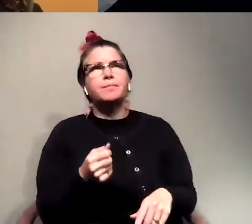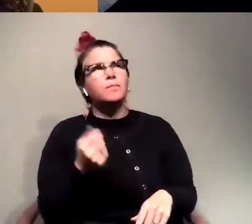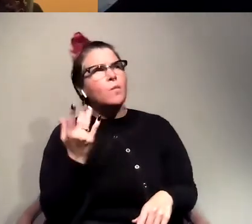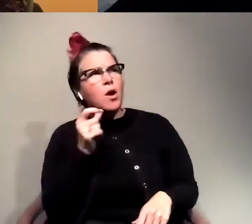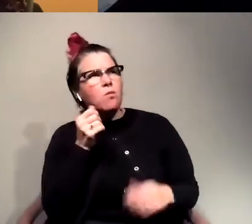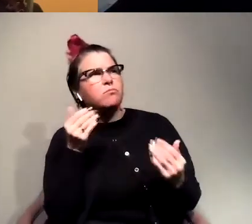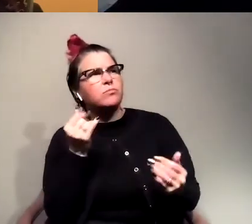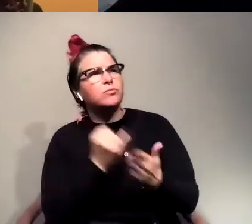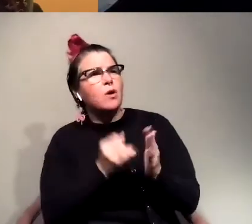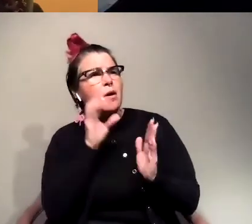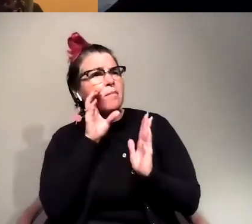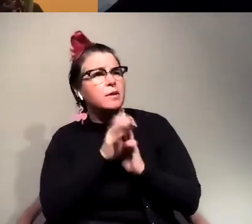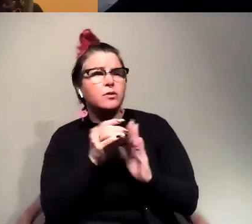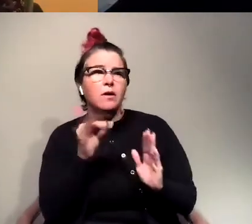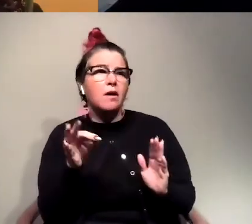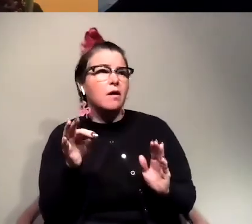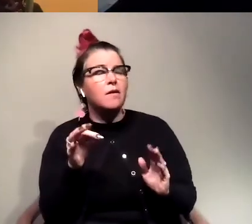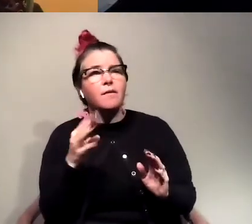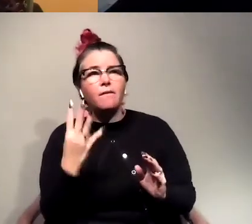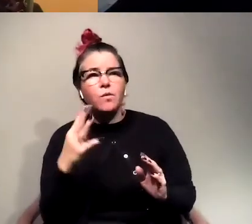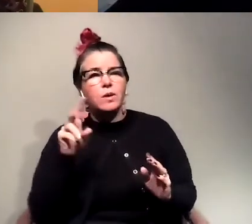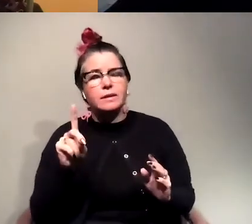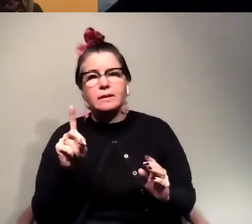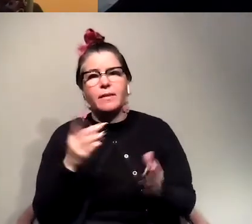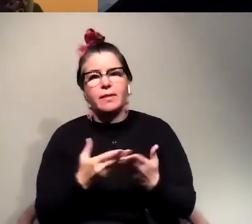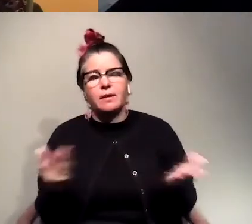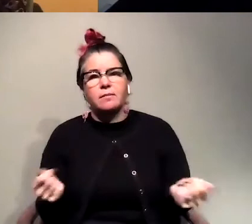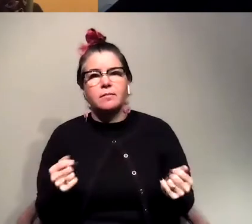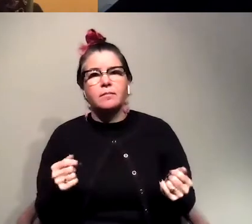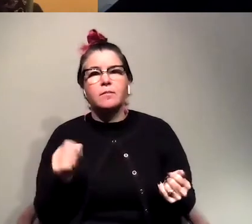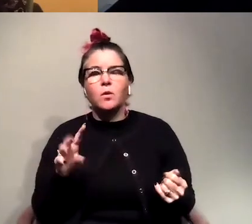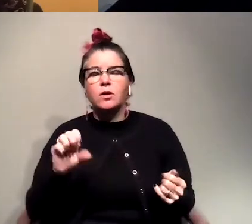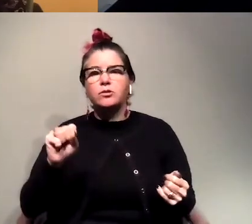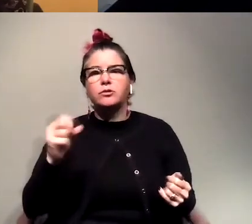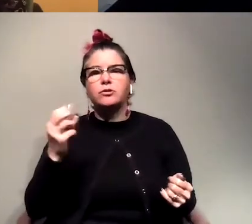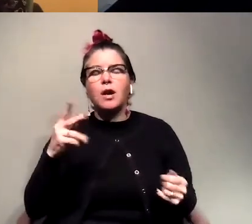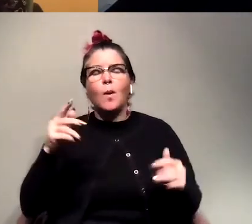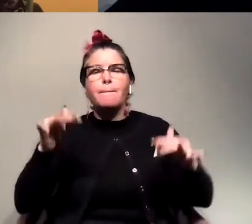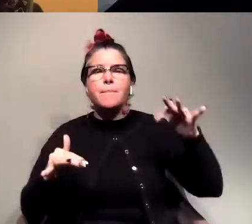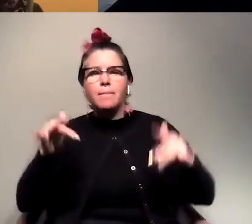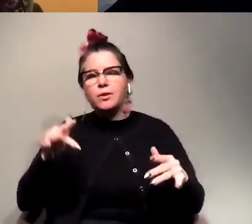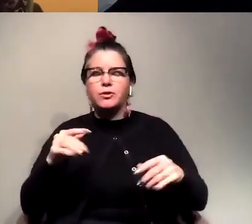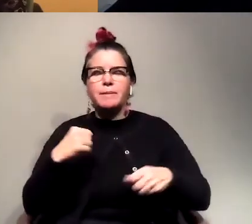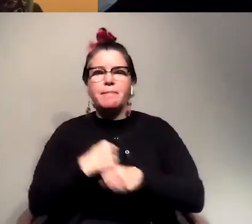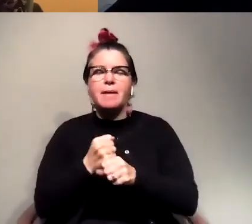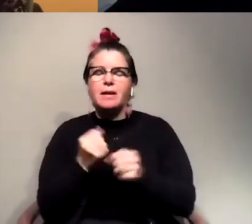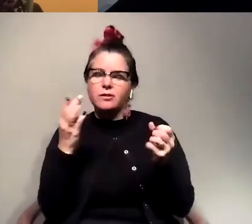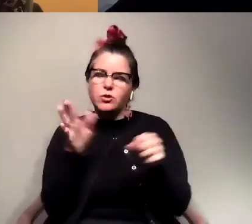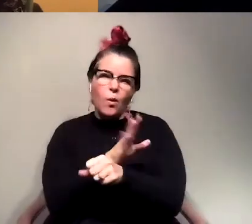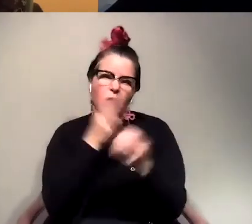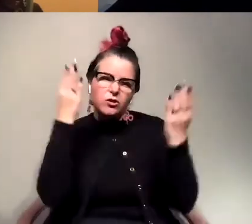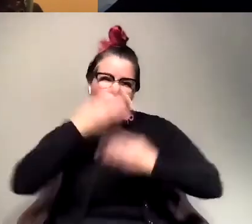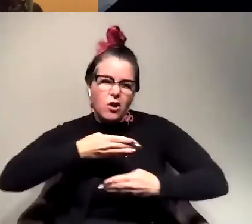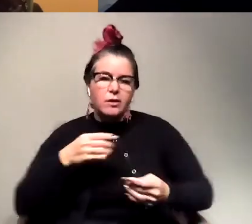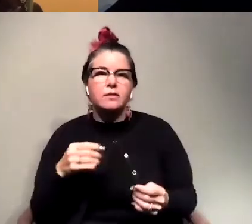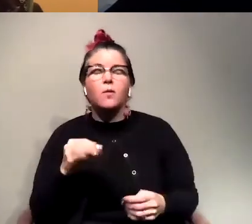draw a picture of a four-dimensional object, or shadow puppetry performed in complete darkness, or a